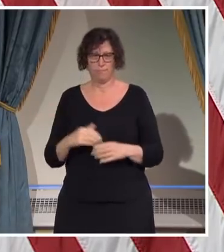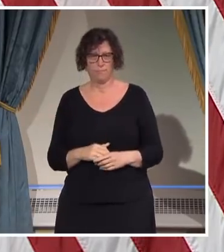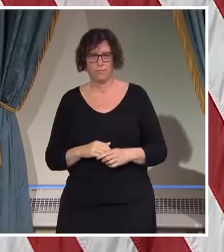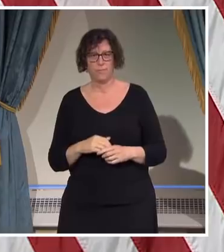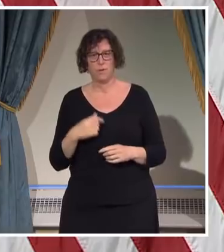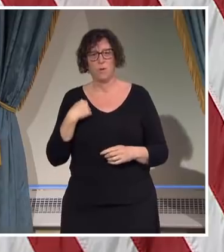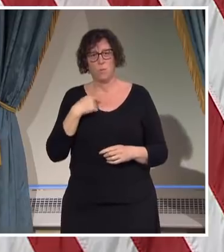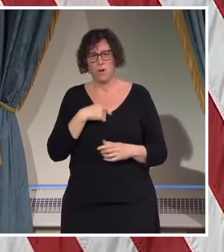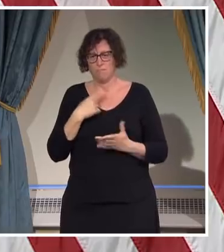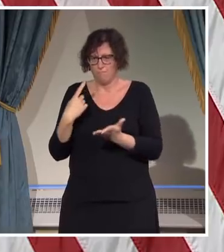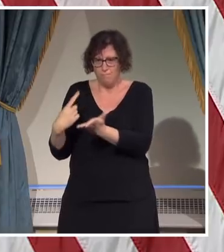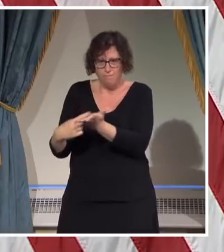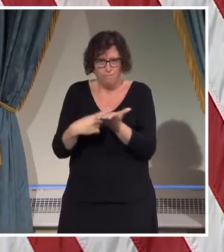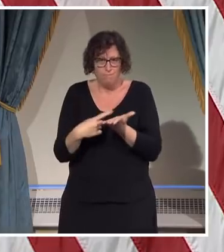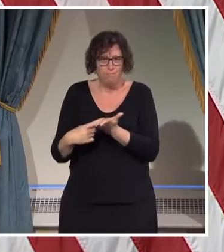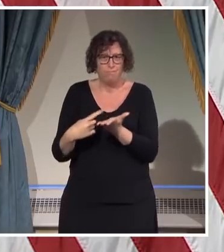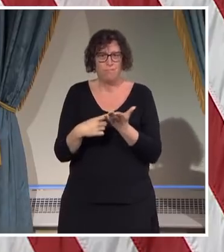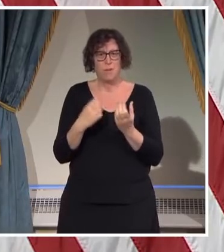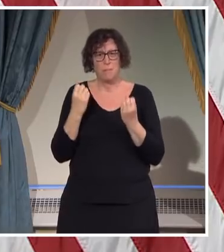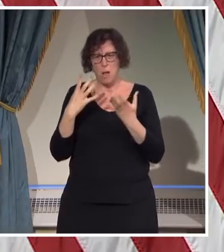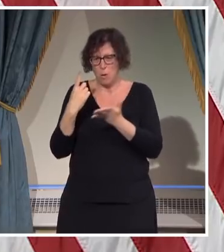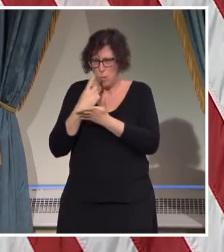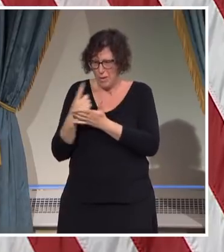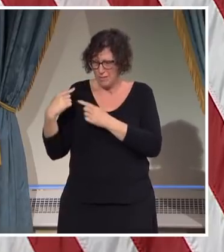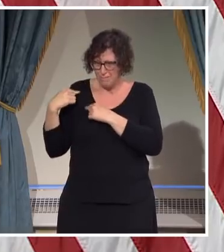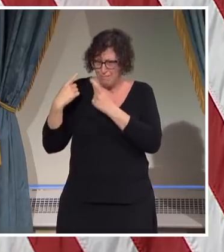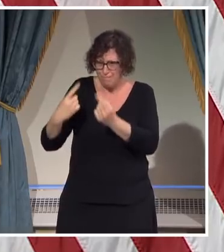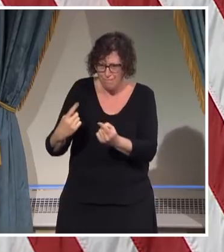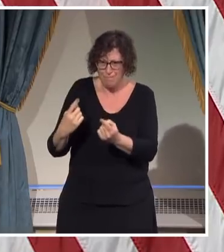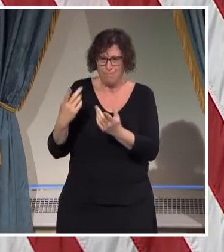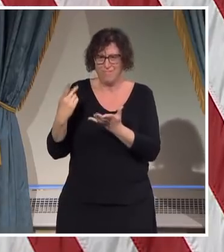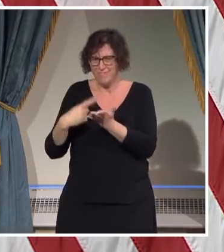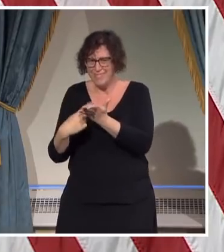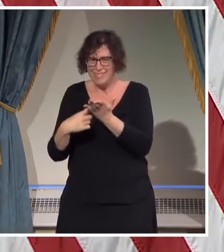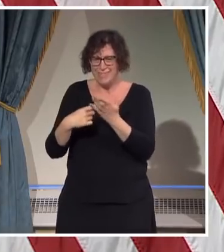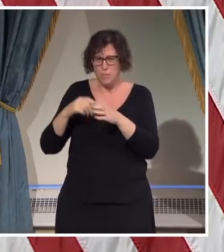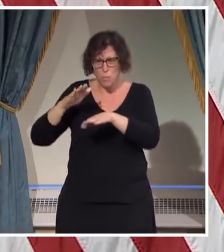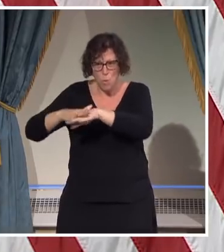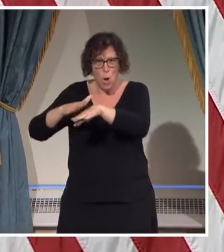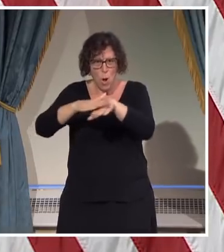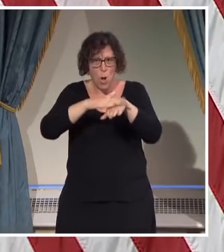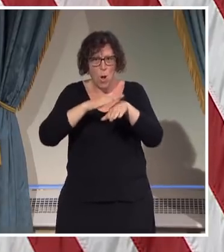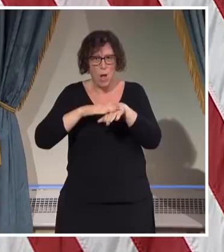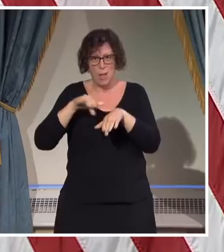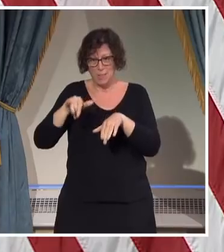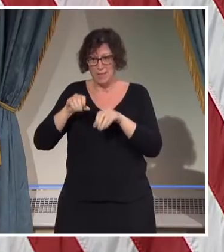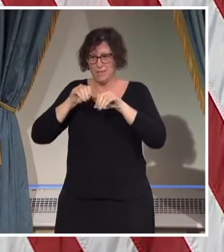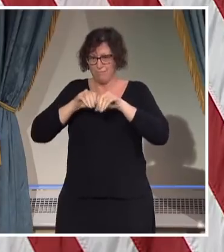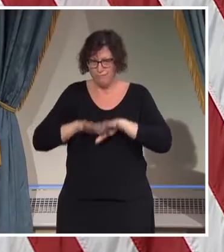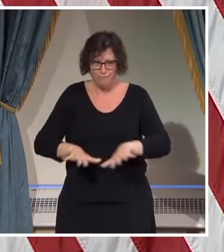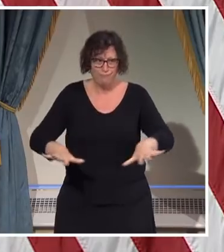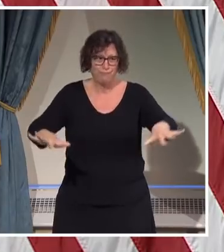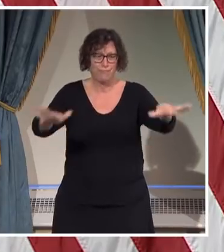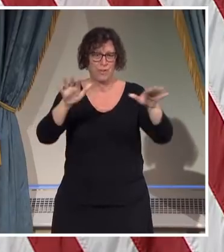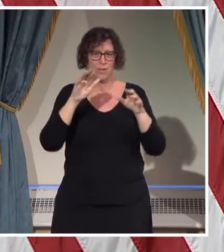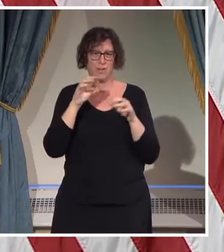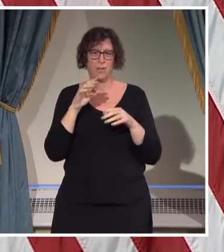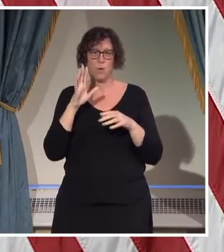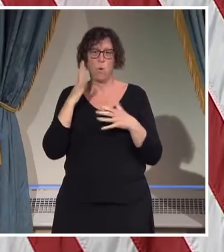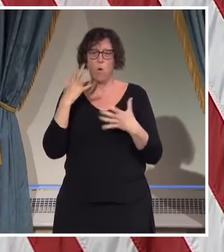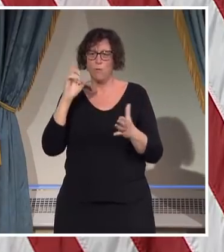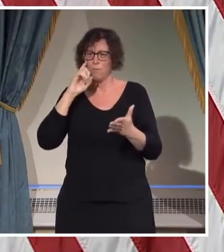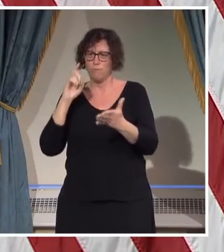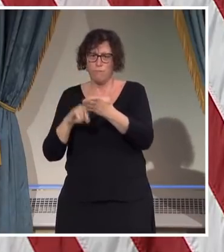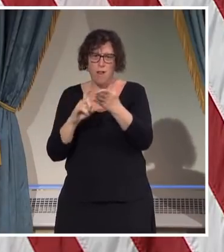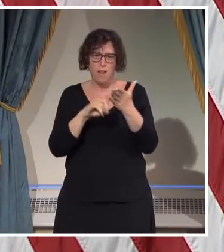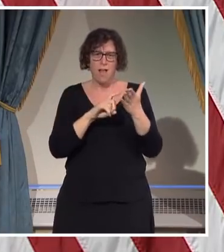on, and we watched it move all over the world, and we've seen the horrible things that happen in China and Italy, so many places. I